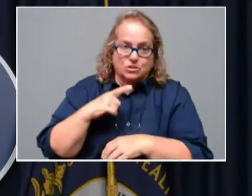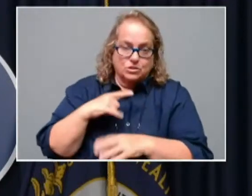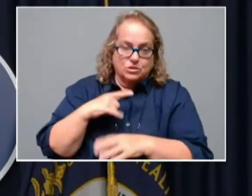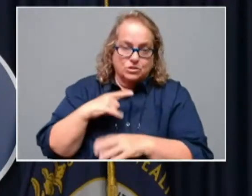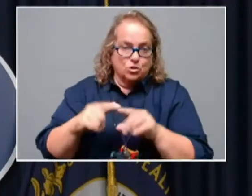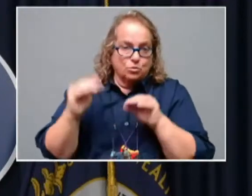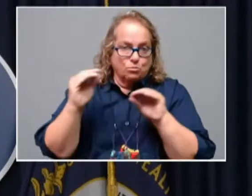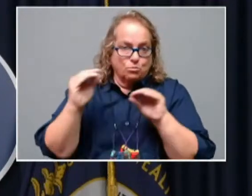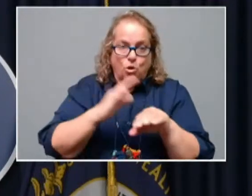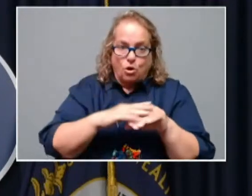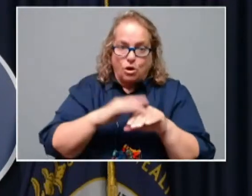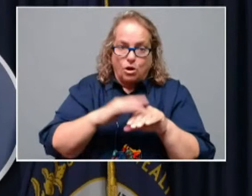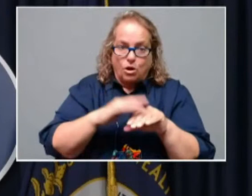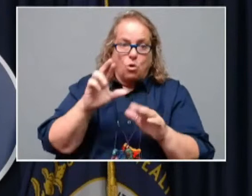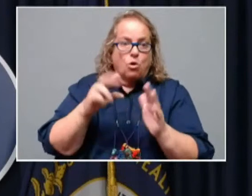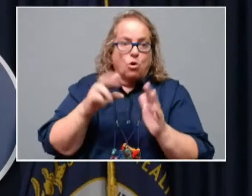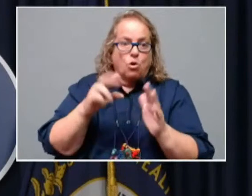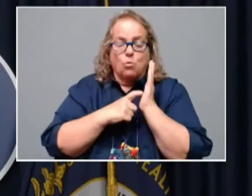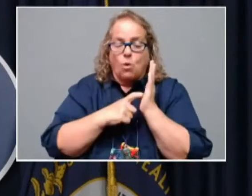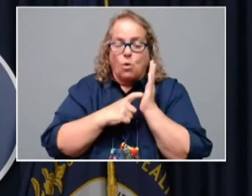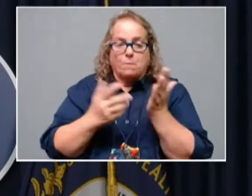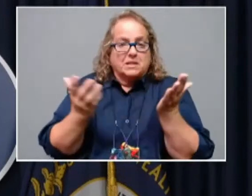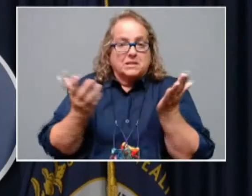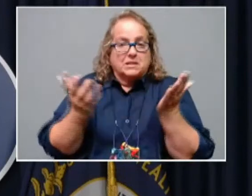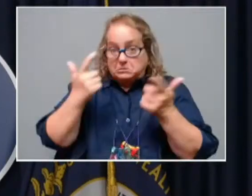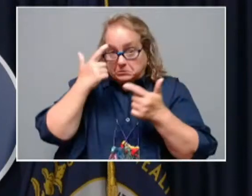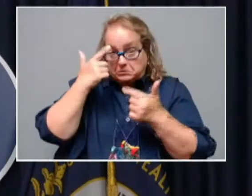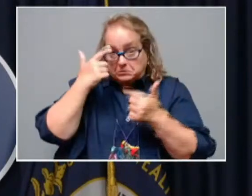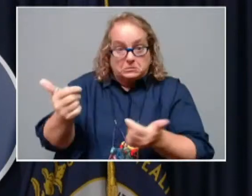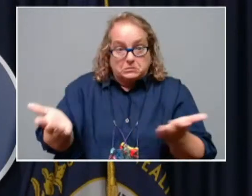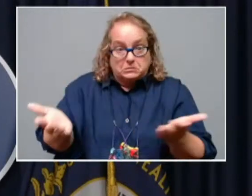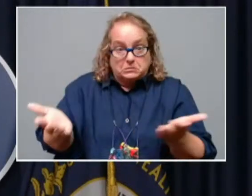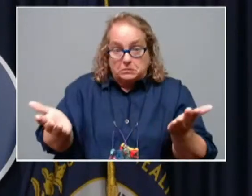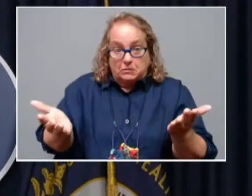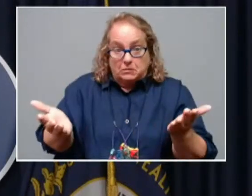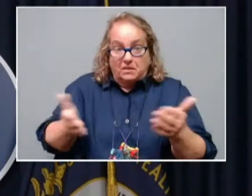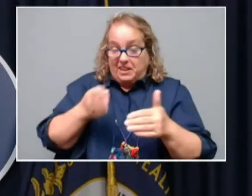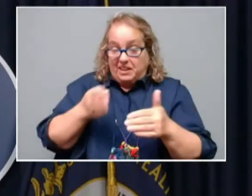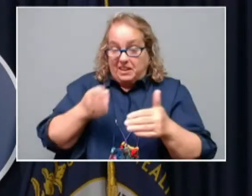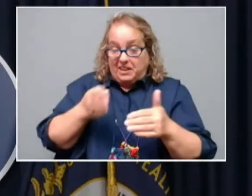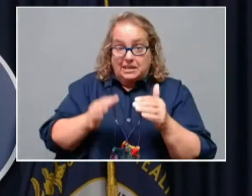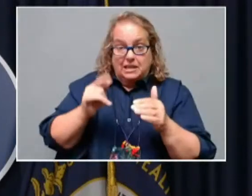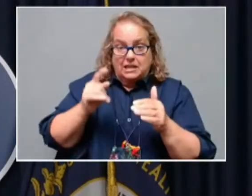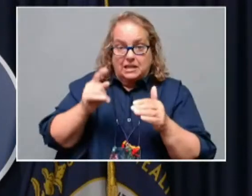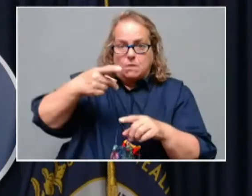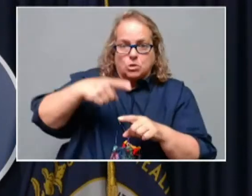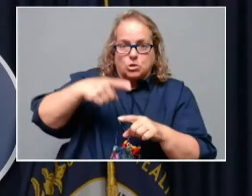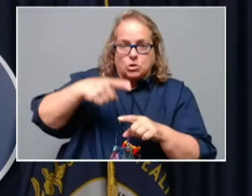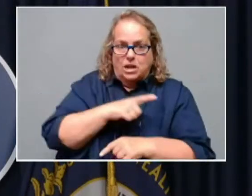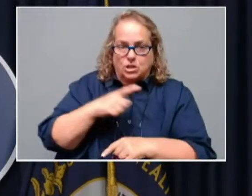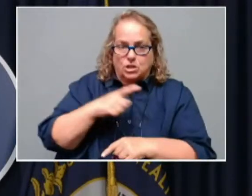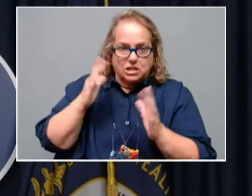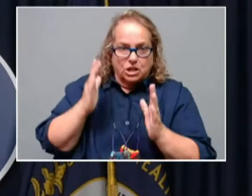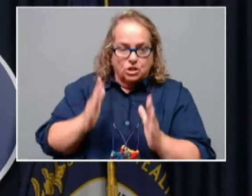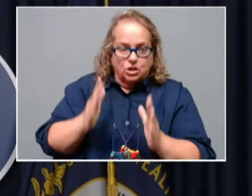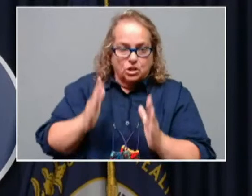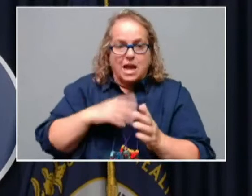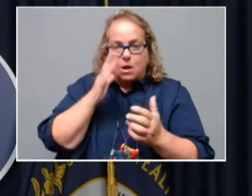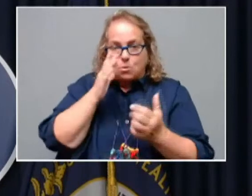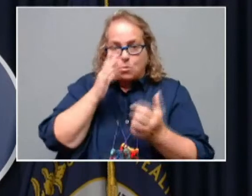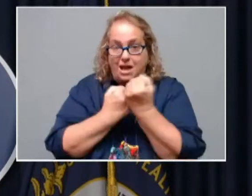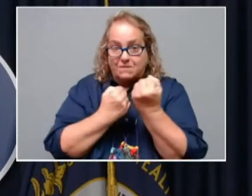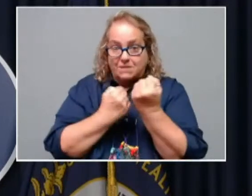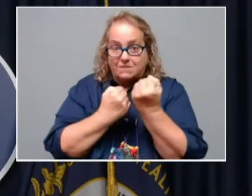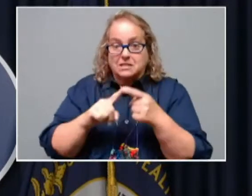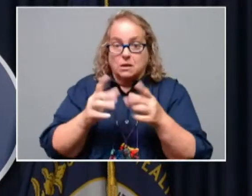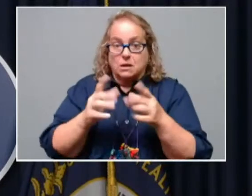or requirements. Okay, in the end now, that's their call. I'll advocate for as much as I can